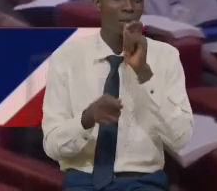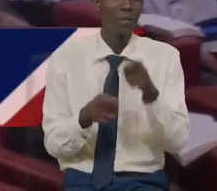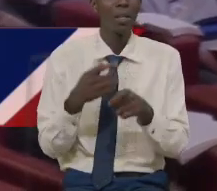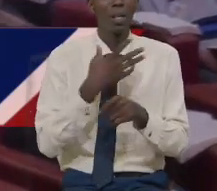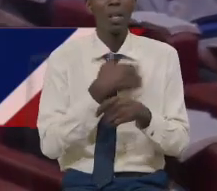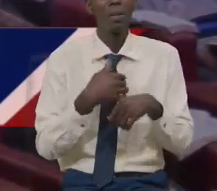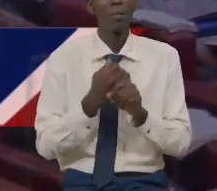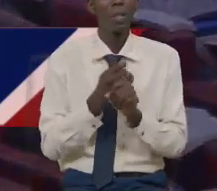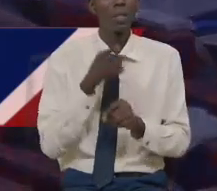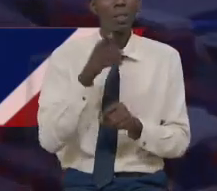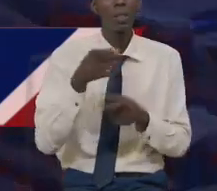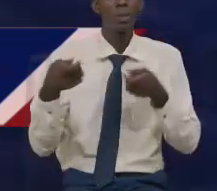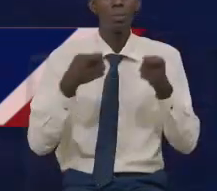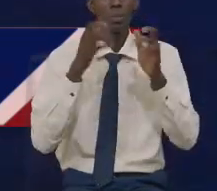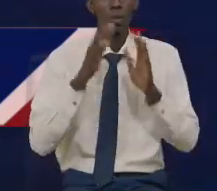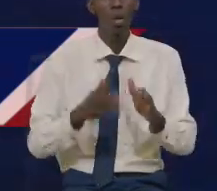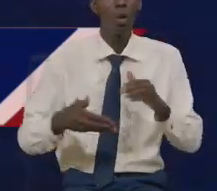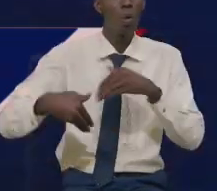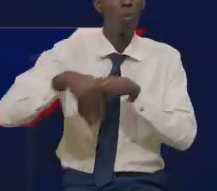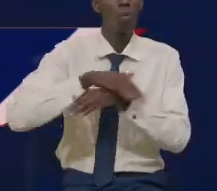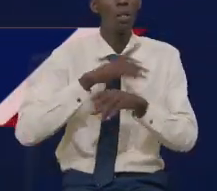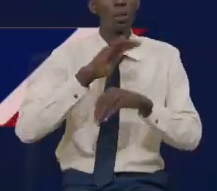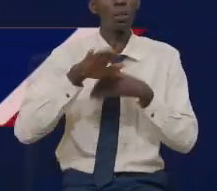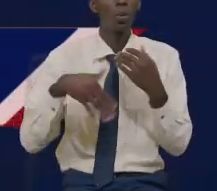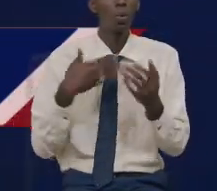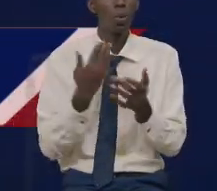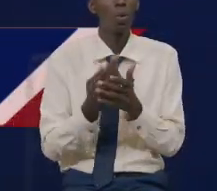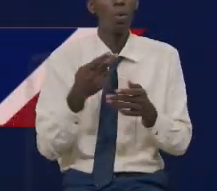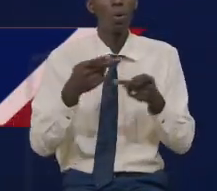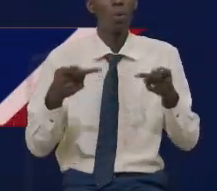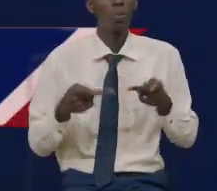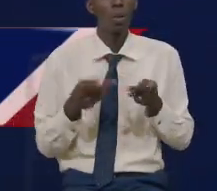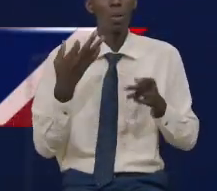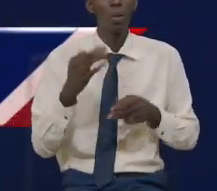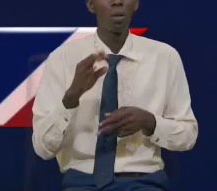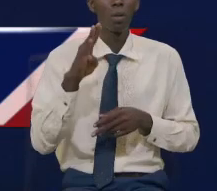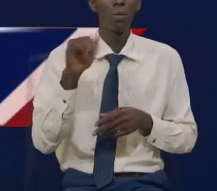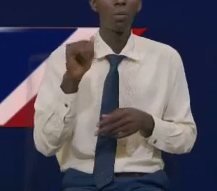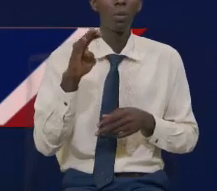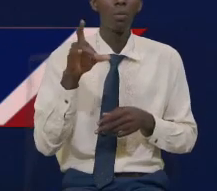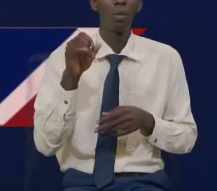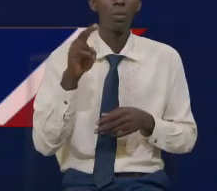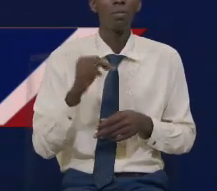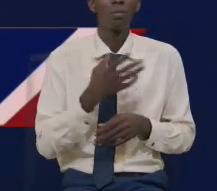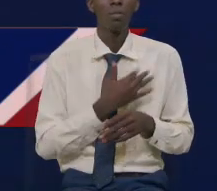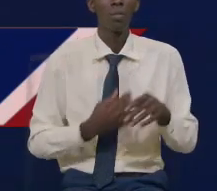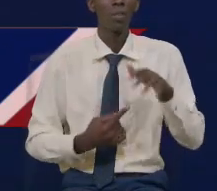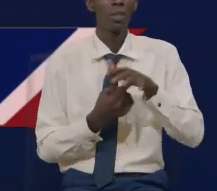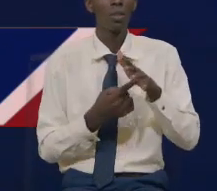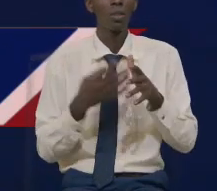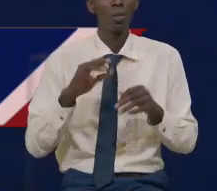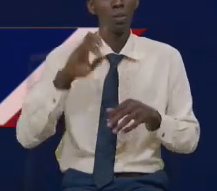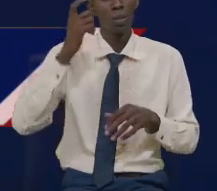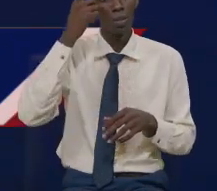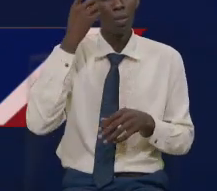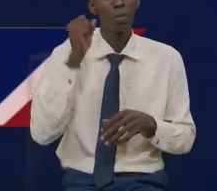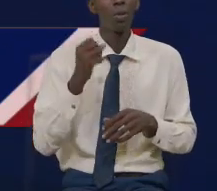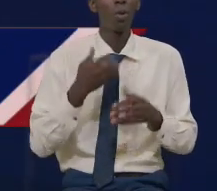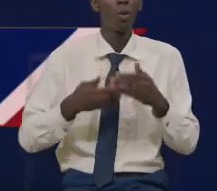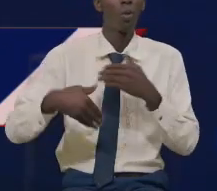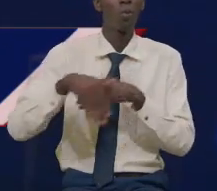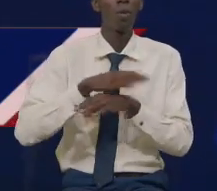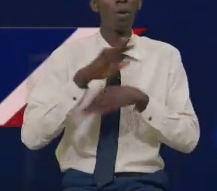ruler over the whole province of Babylon and chief of the governors